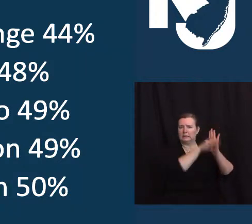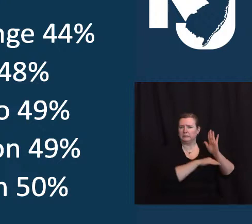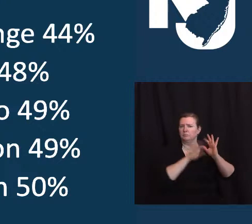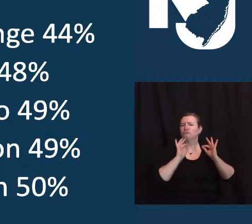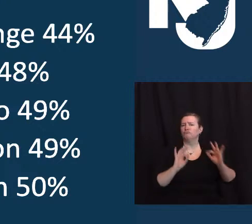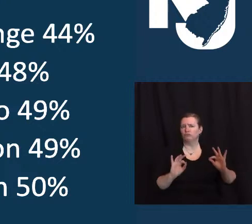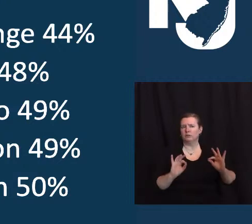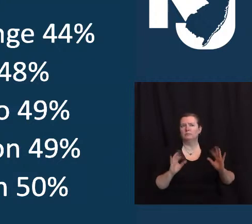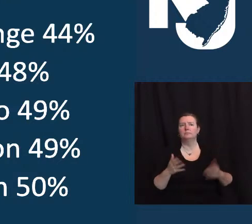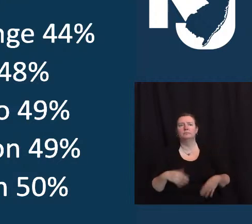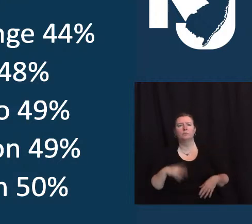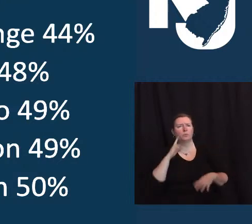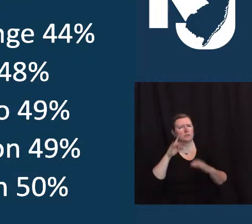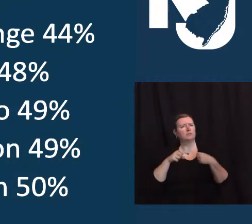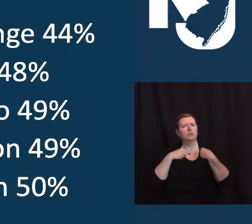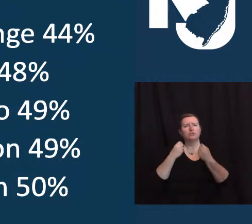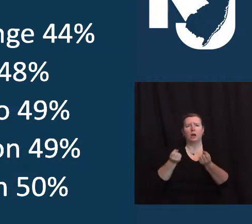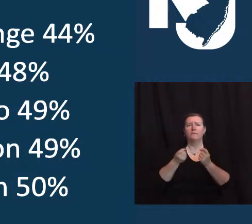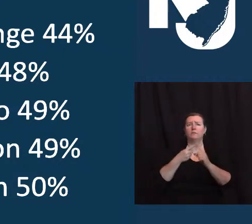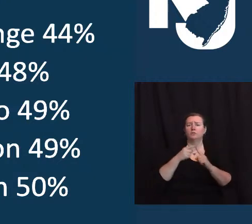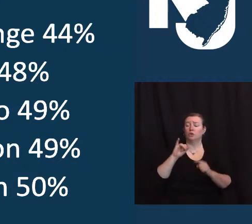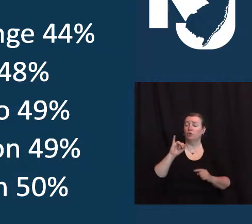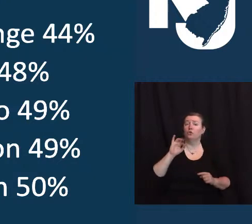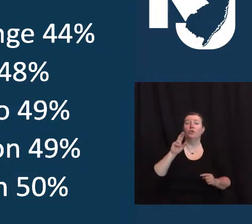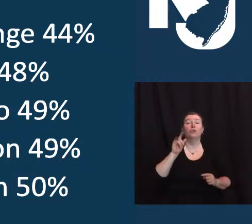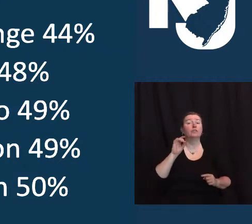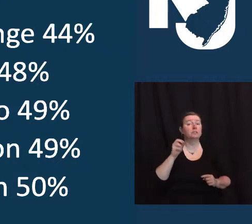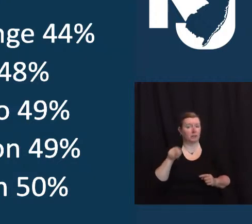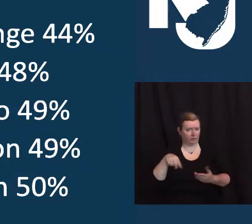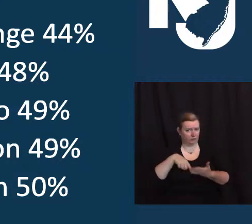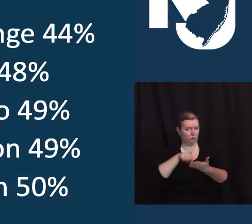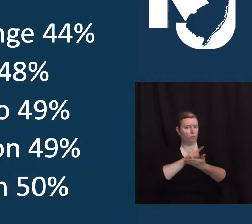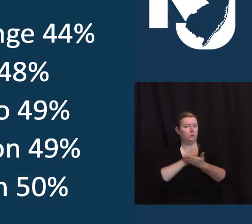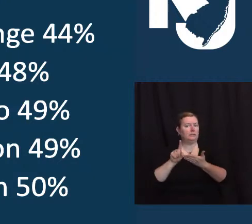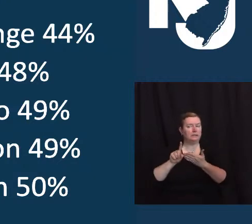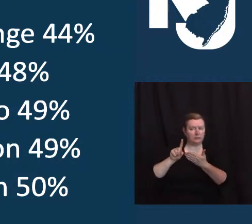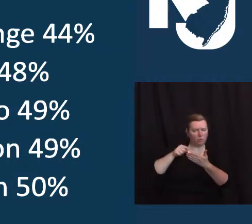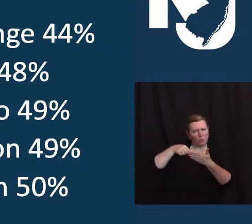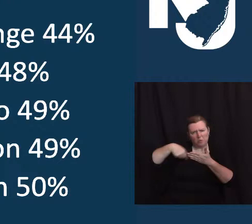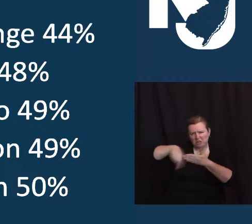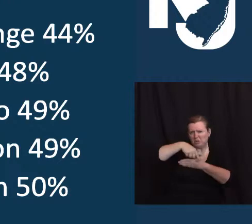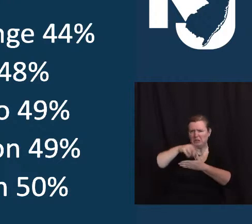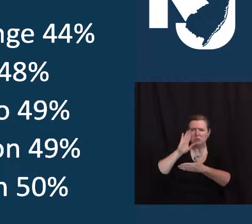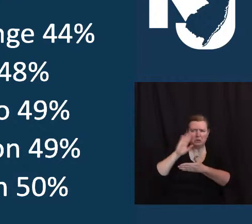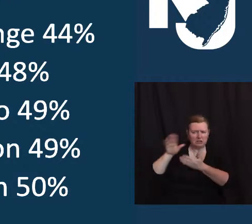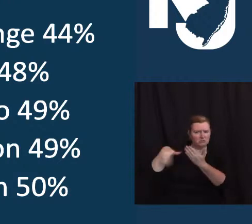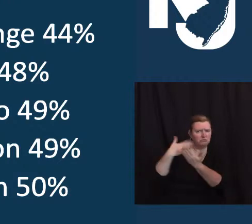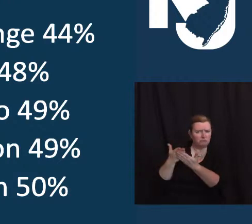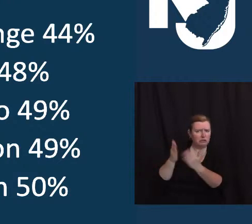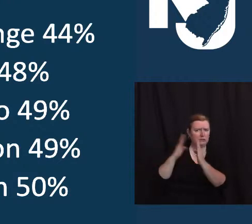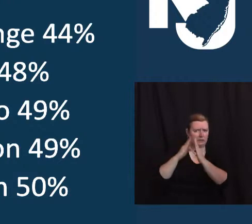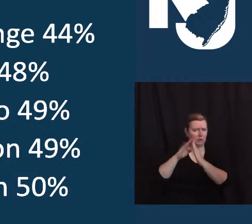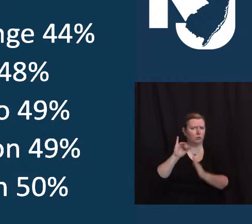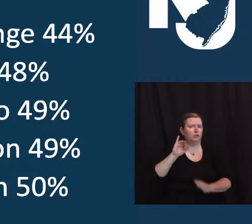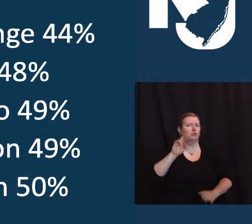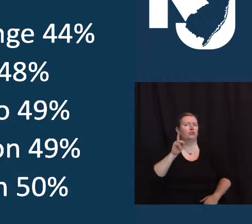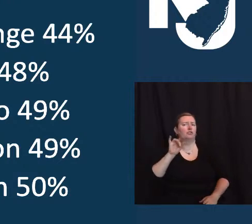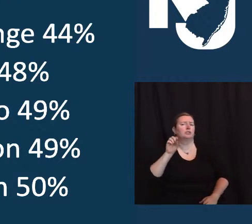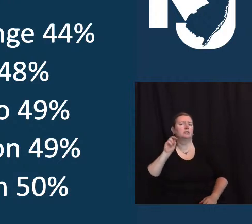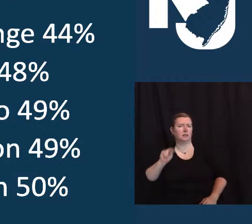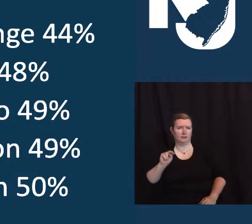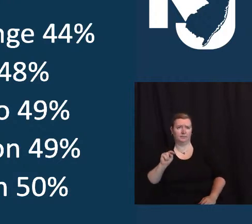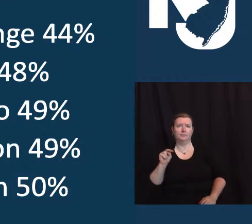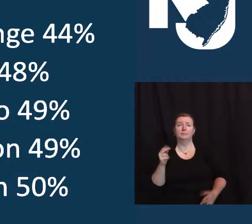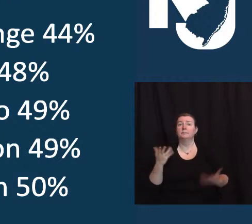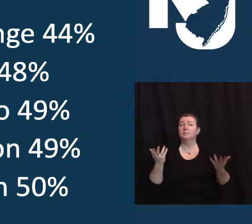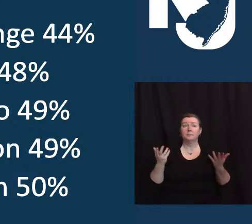this week with Brian Bridges, our great Secretary of Higher Education. And so we've not only got folks banging